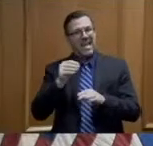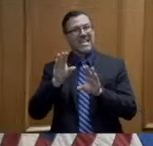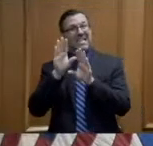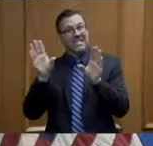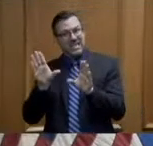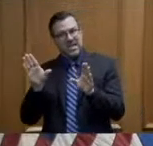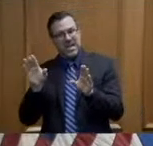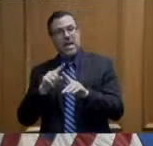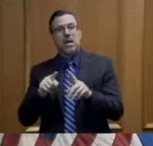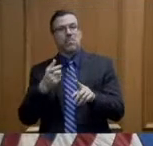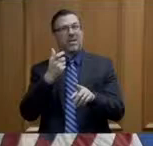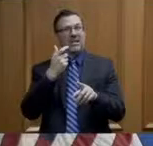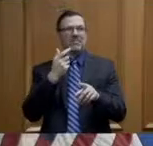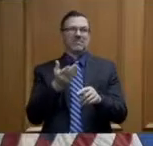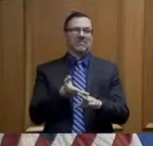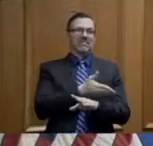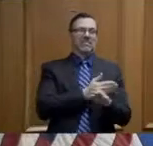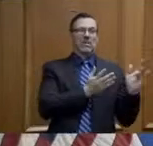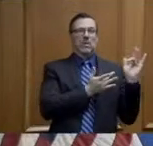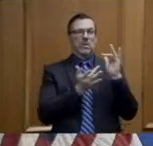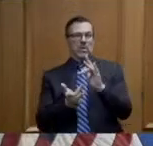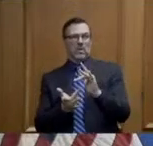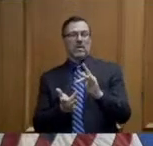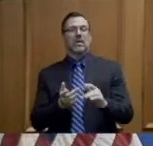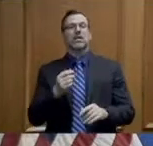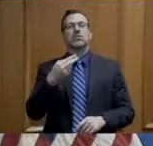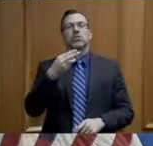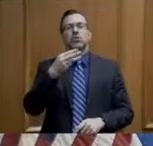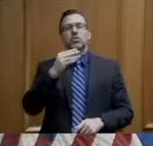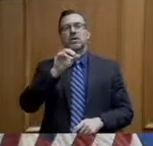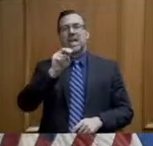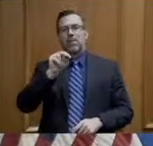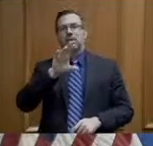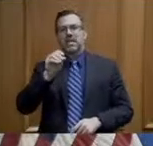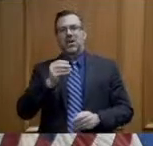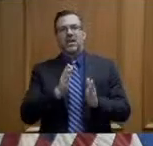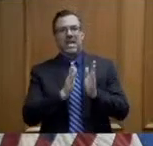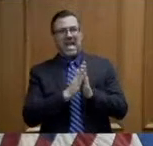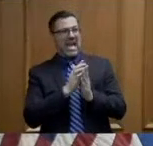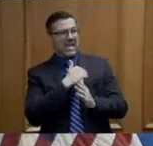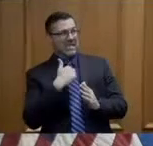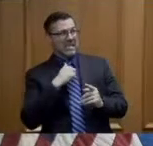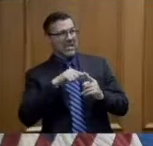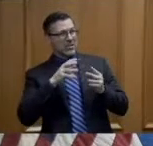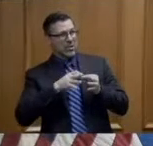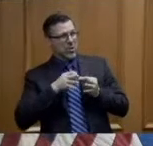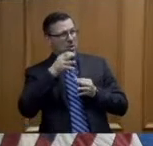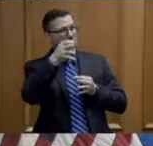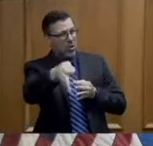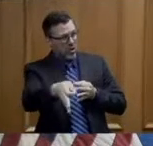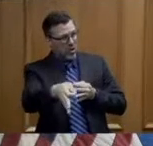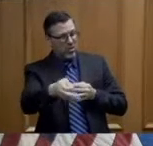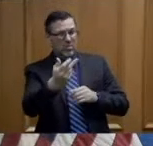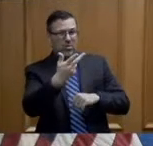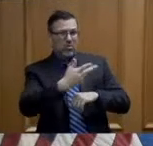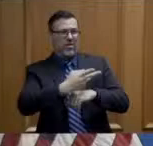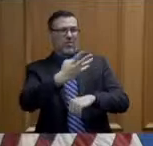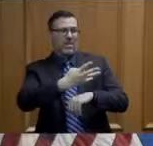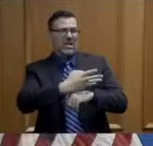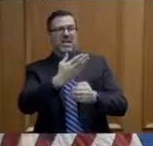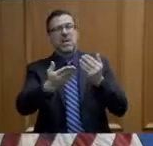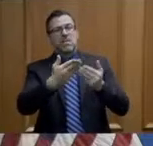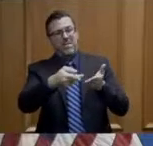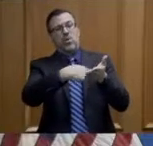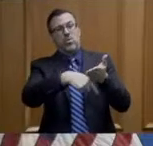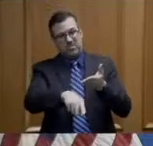events occurred. And so they have asked us to push that out for a few days, if not maybe until next weekend, until they're better